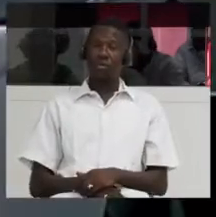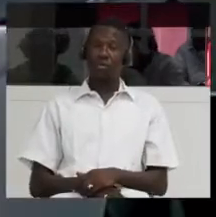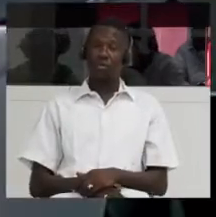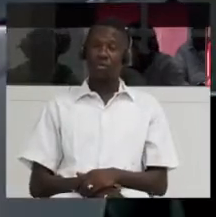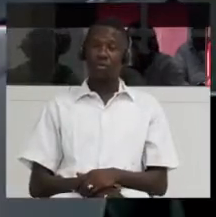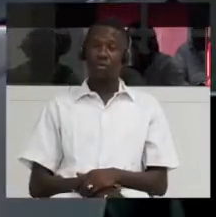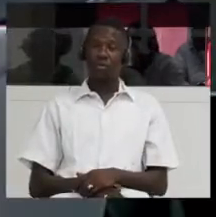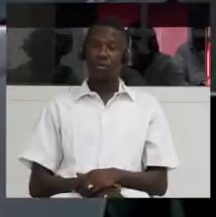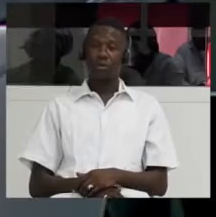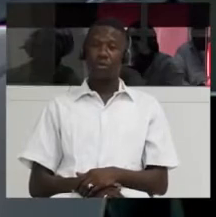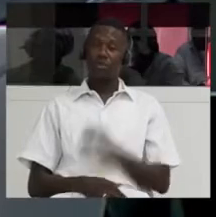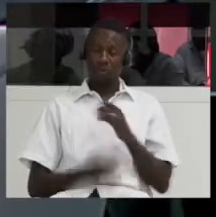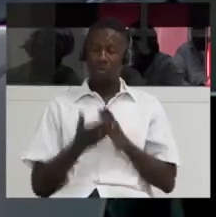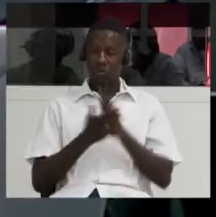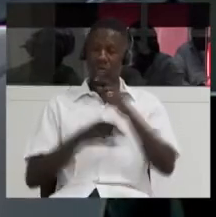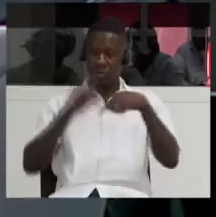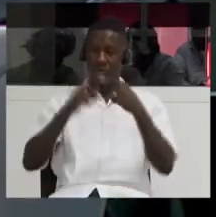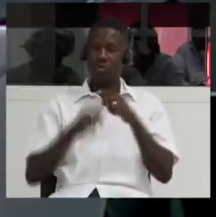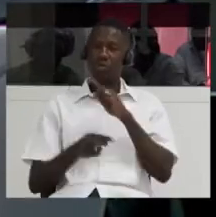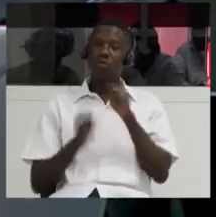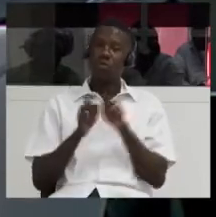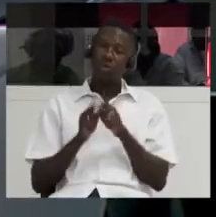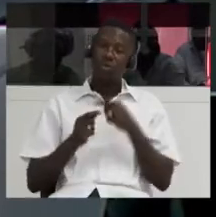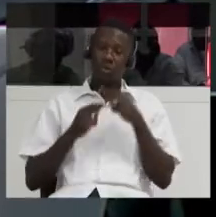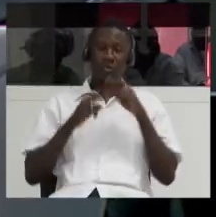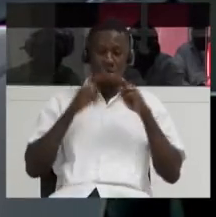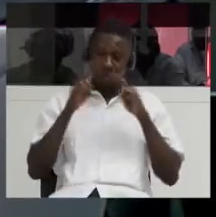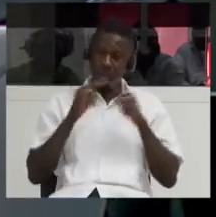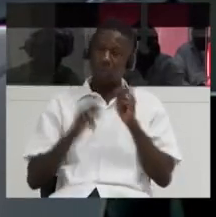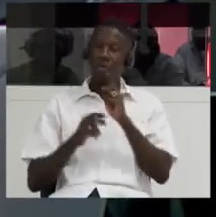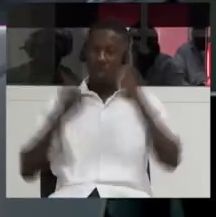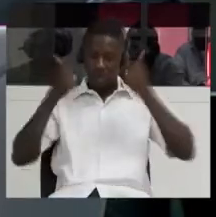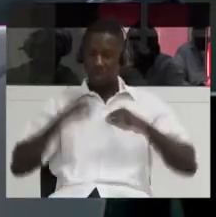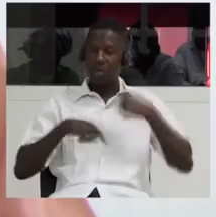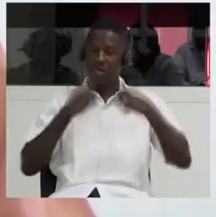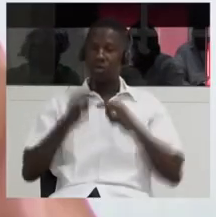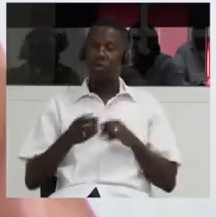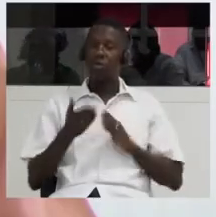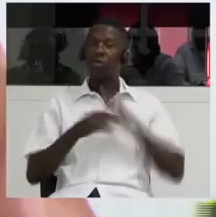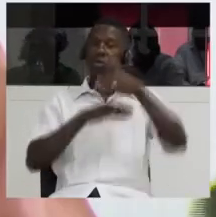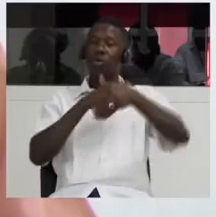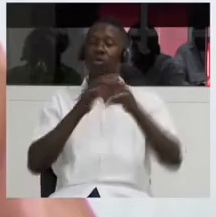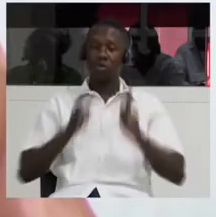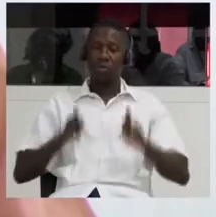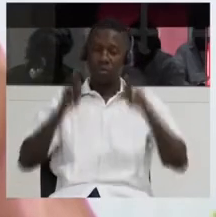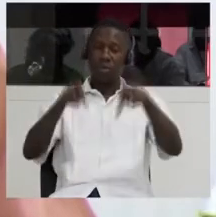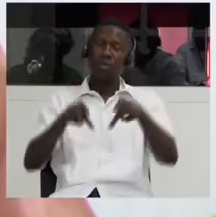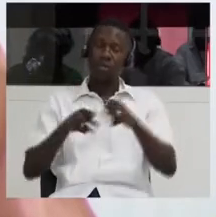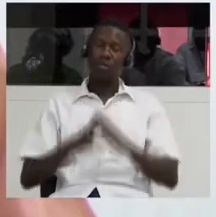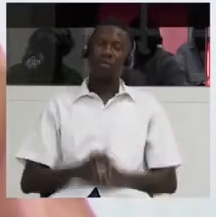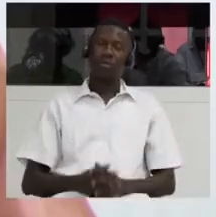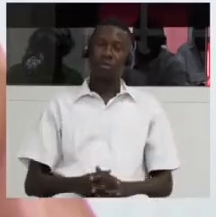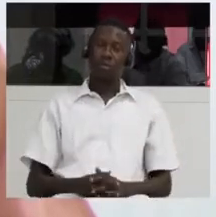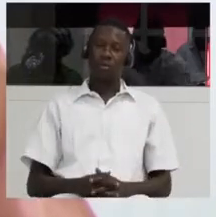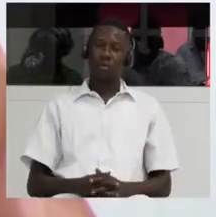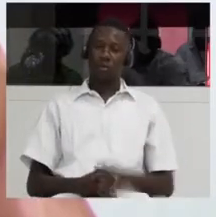So continue with your story. What happened after you crossed the bridge? We headed to Banjul